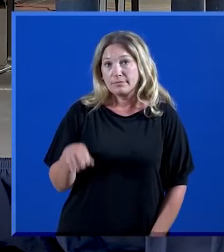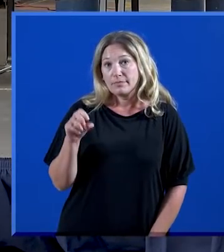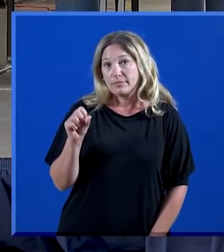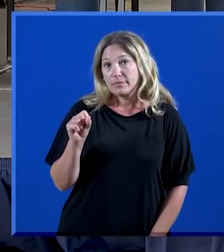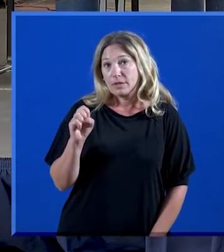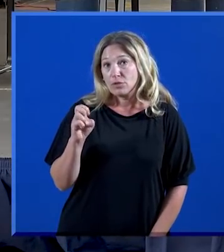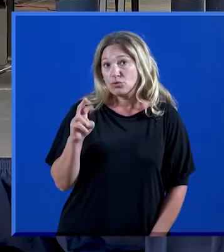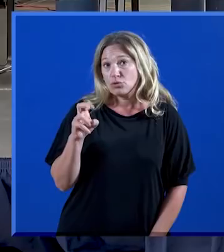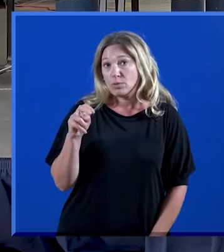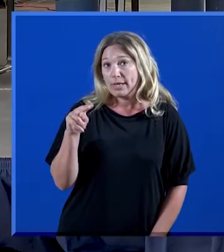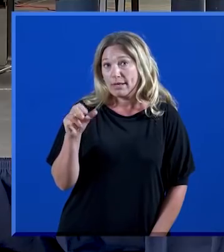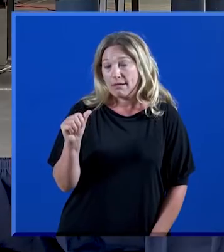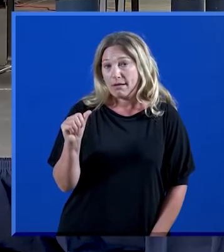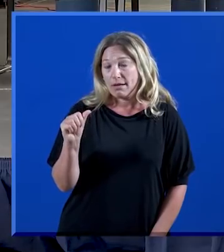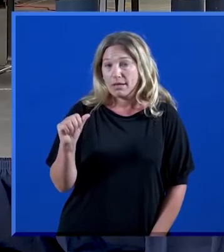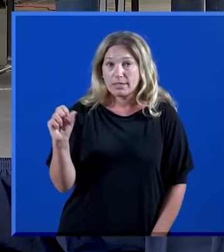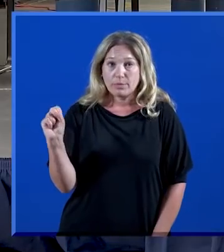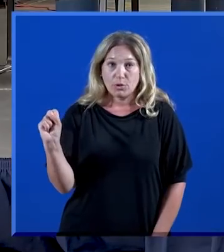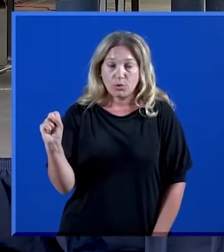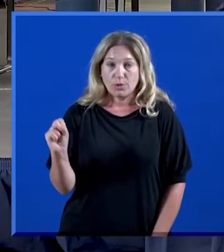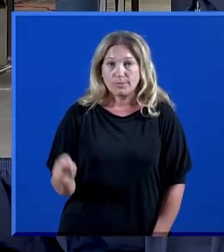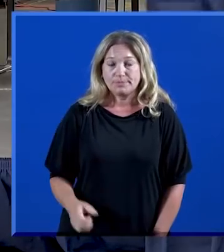Serena Spirito.